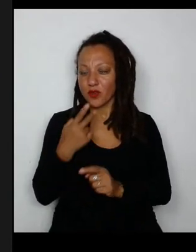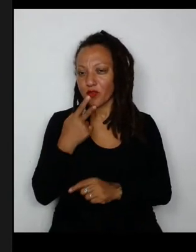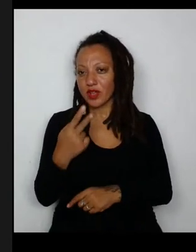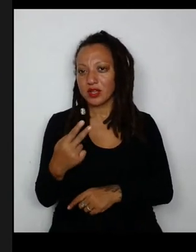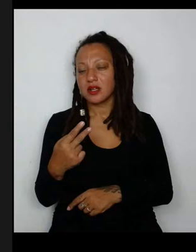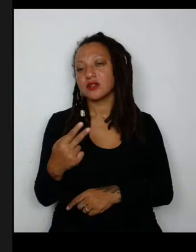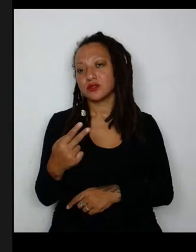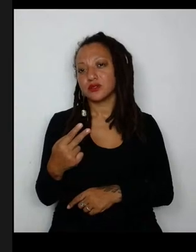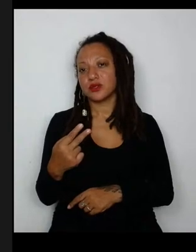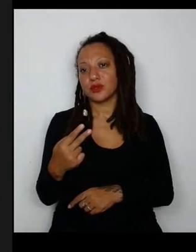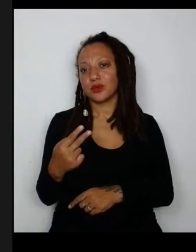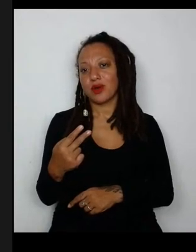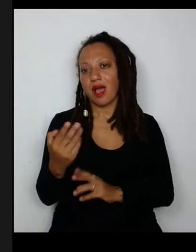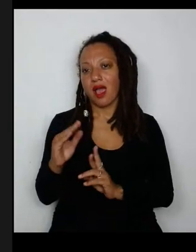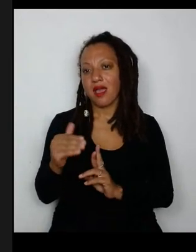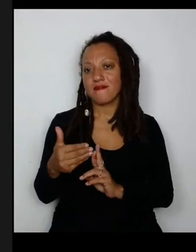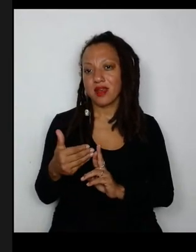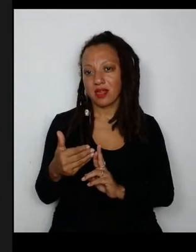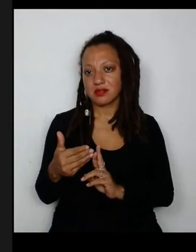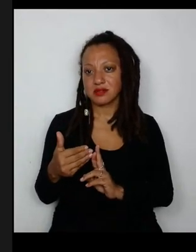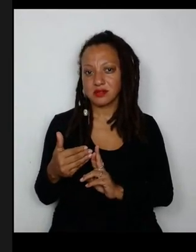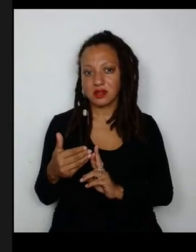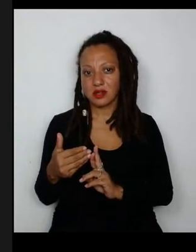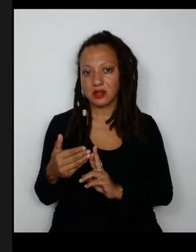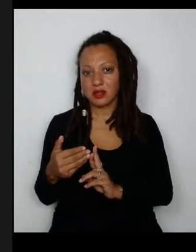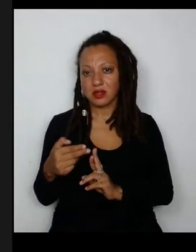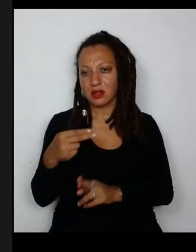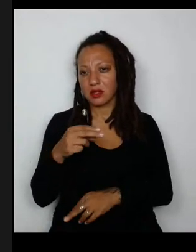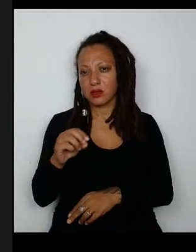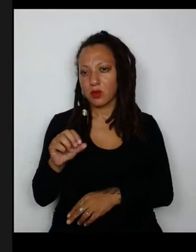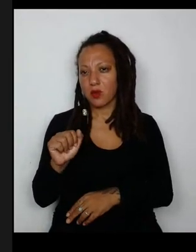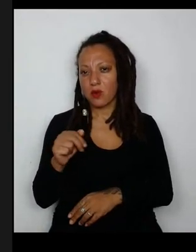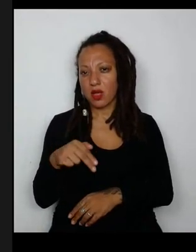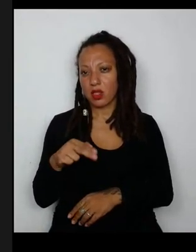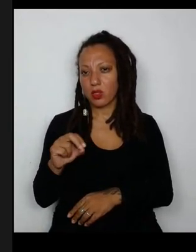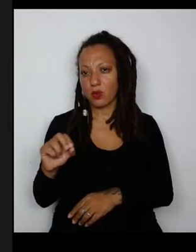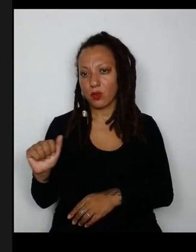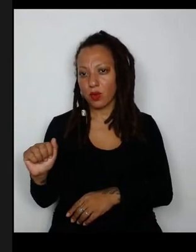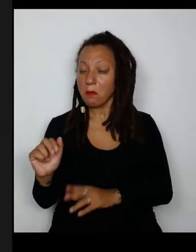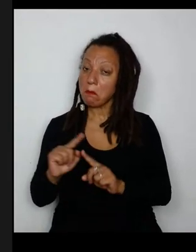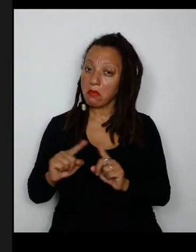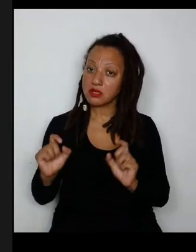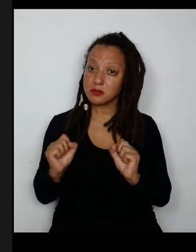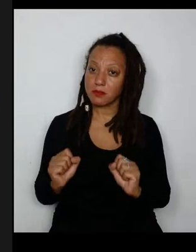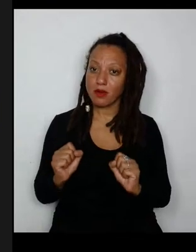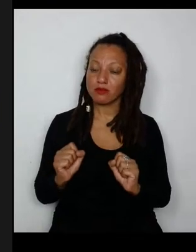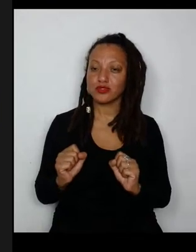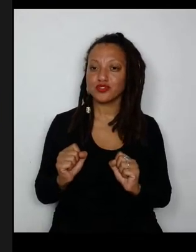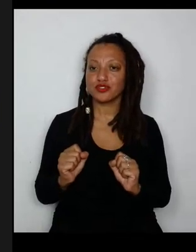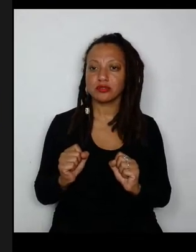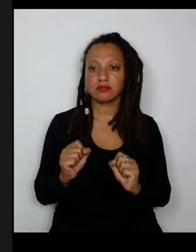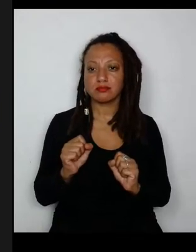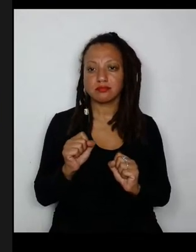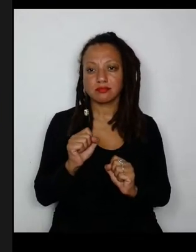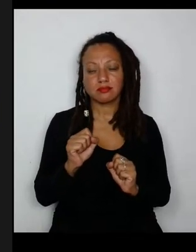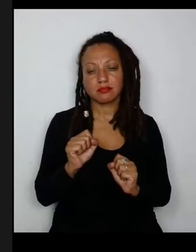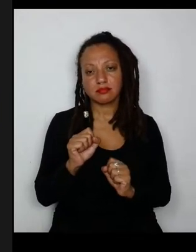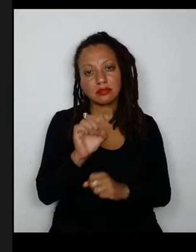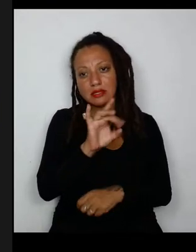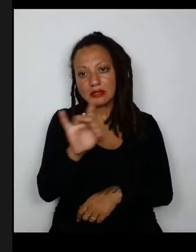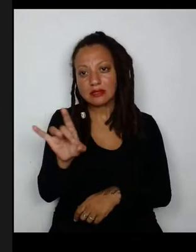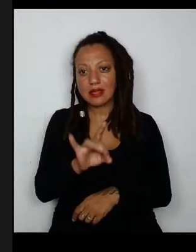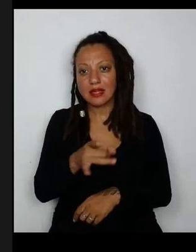since i'm talking about noah noah as a reference but the other speakers are invited to make comments as